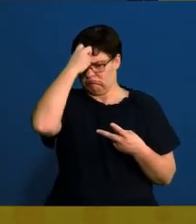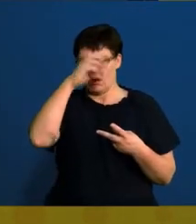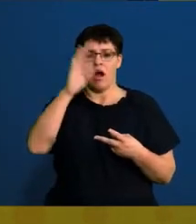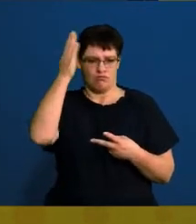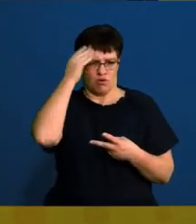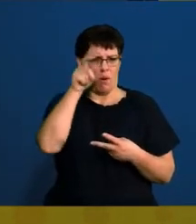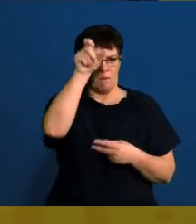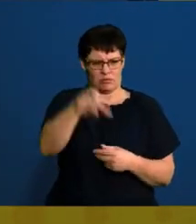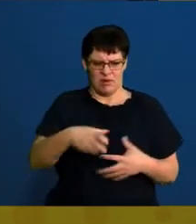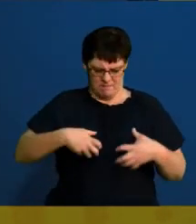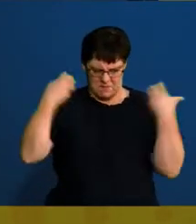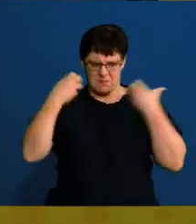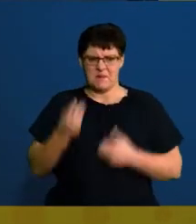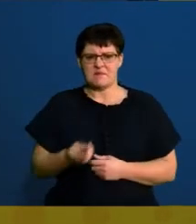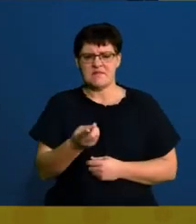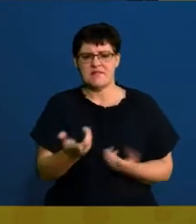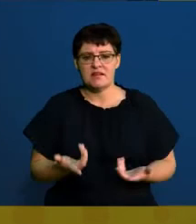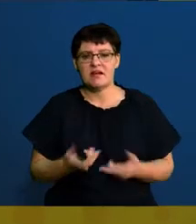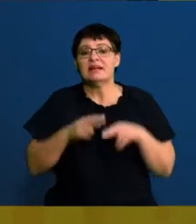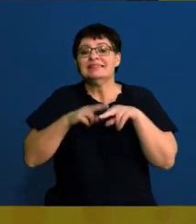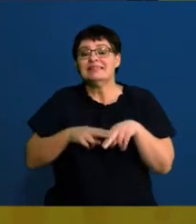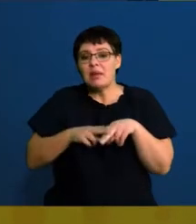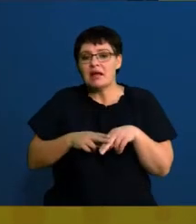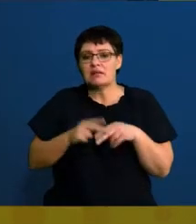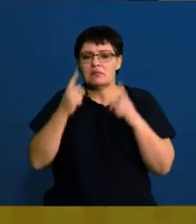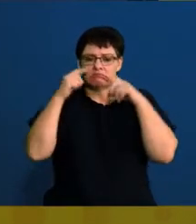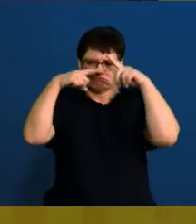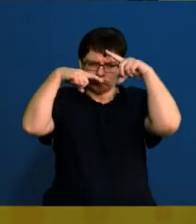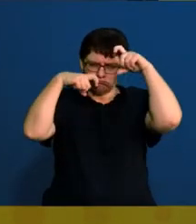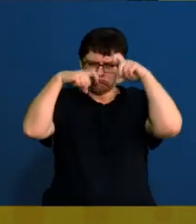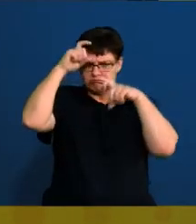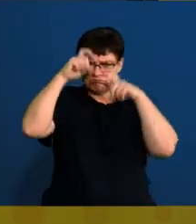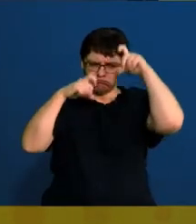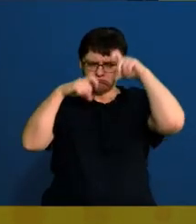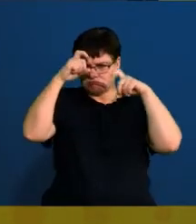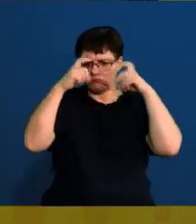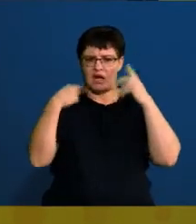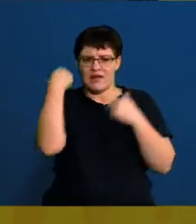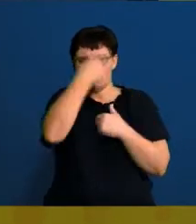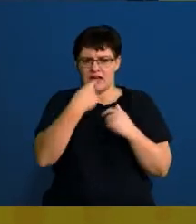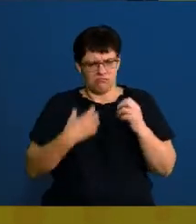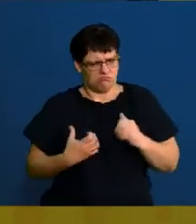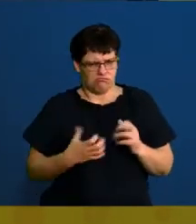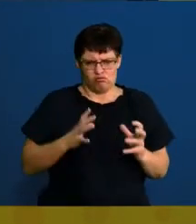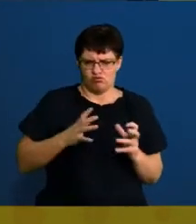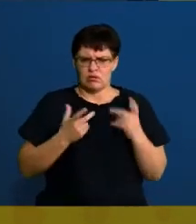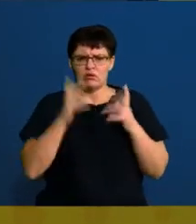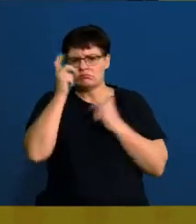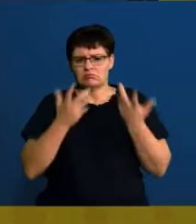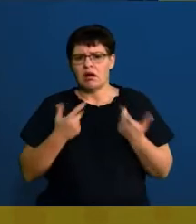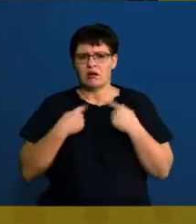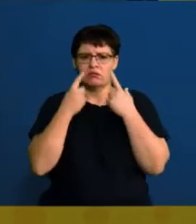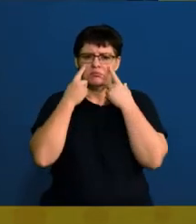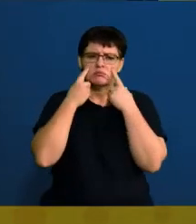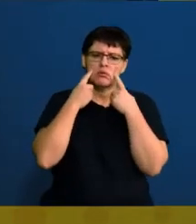that person's angry. So obviously it depends on the position of your eyebrows, it could depend on the way your face moves, it could depend on the tears